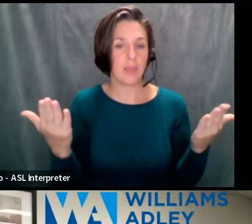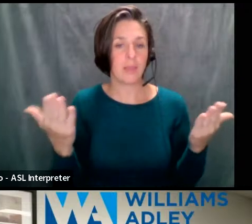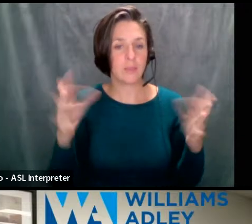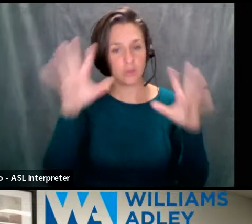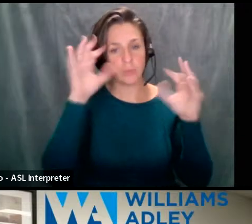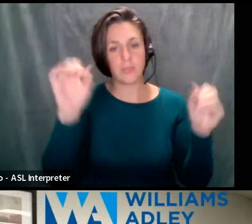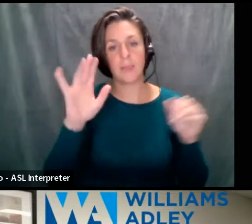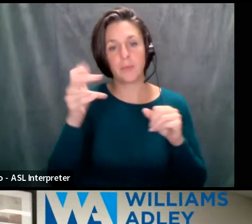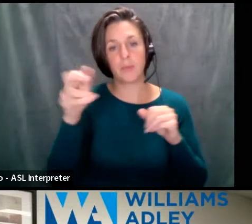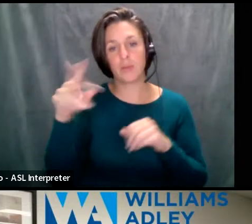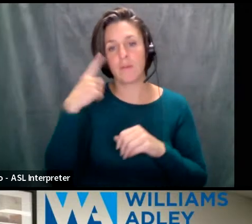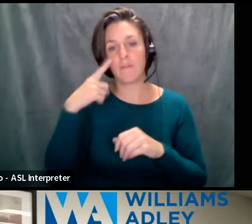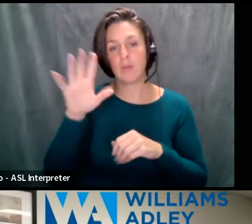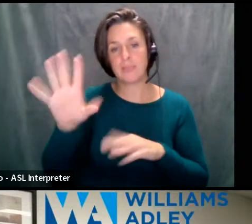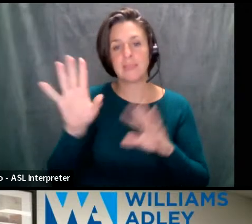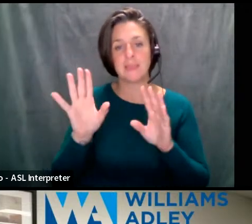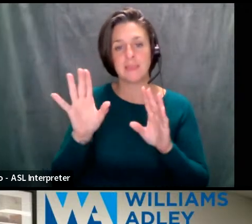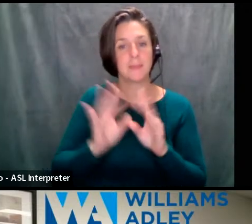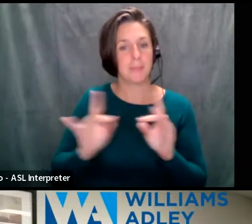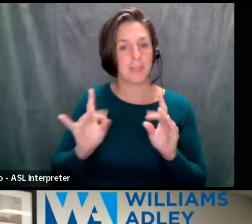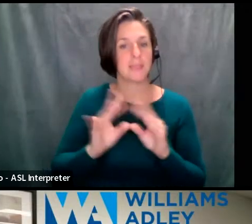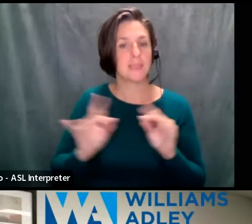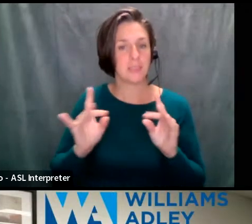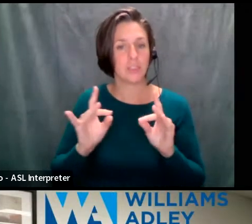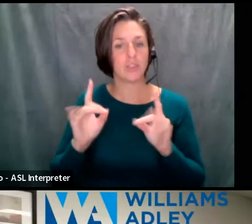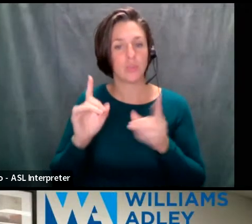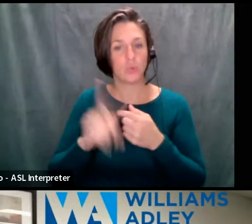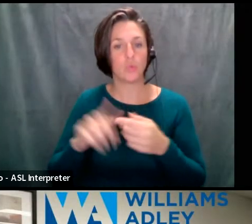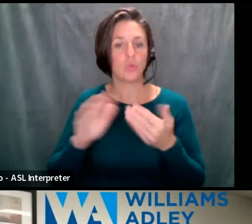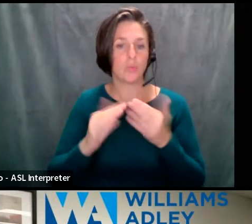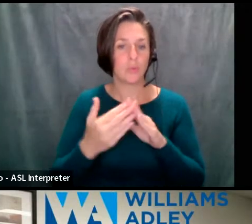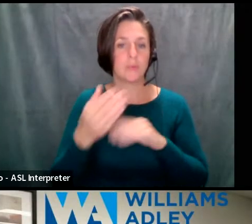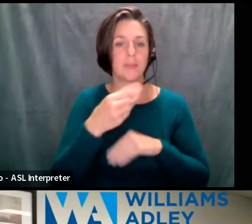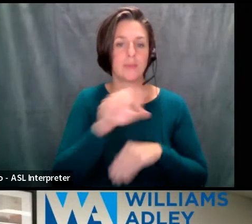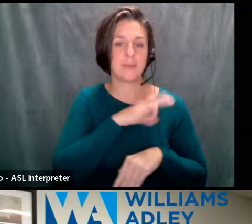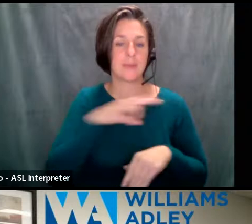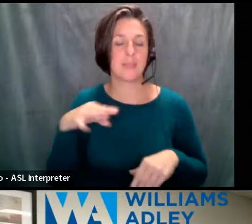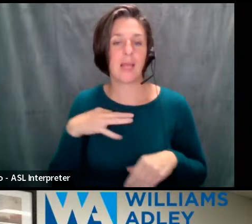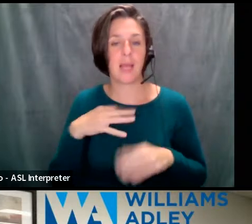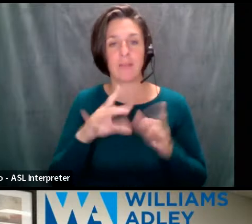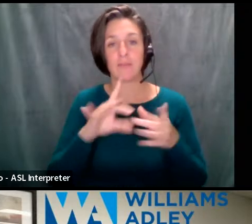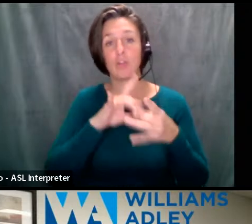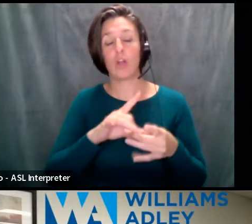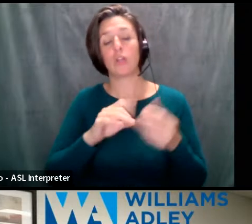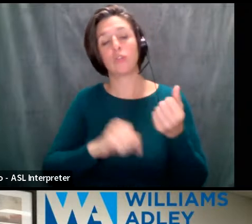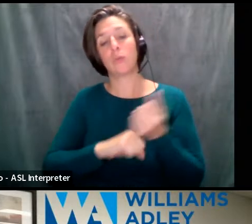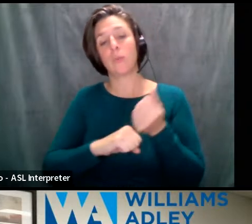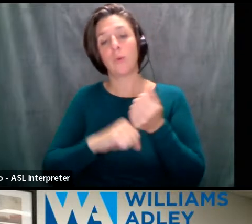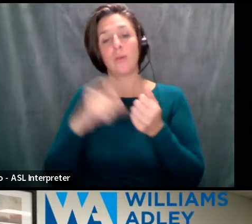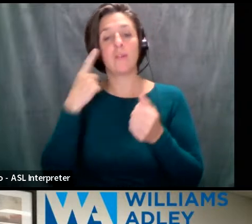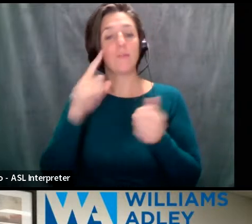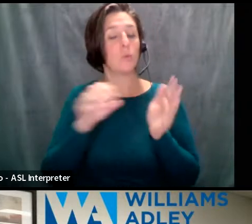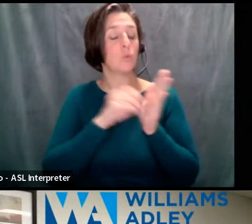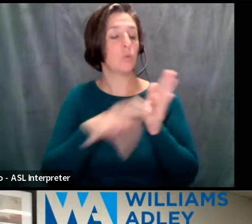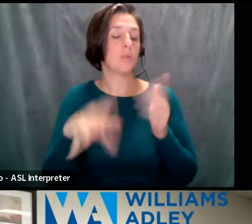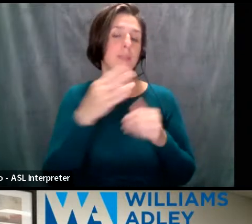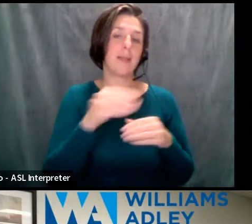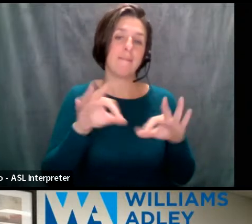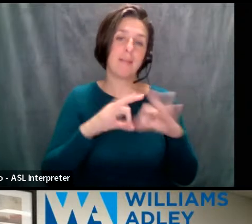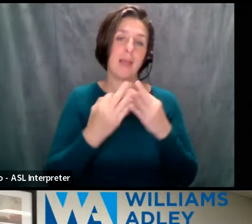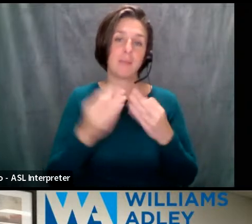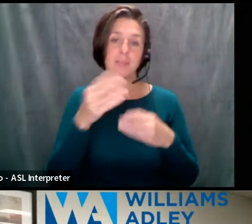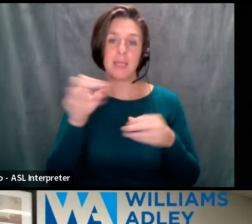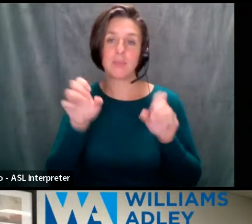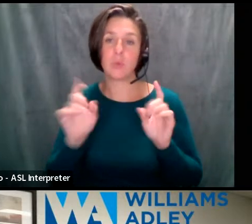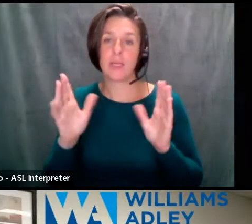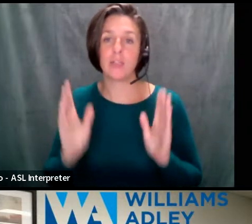Superintendent Booker for his message to the community and to staff regarding support for students and families and